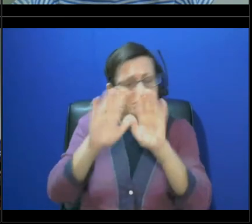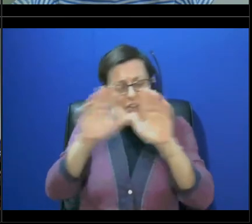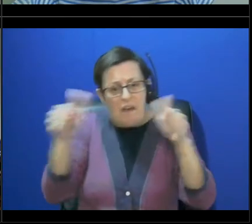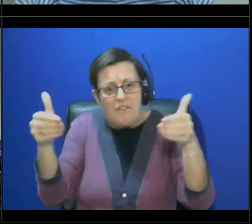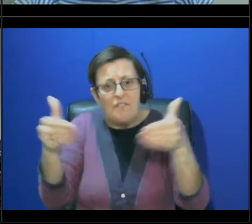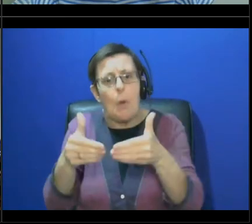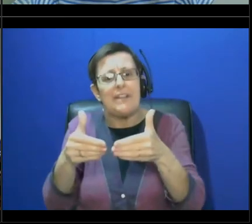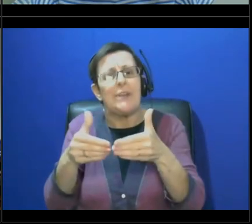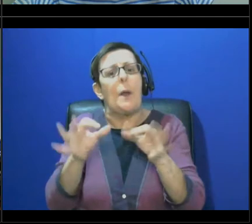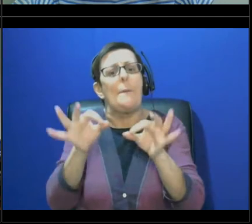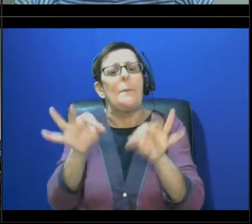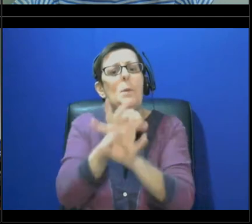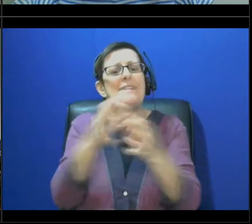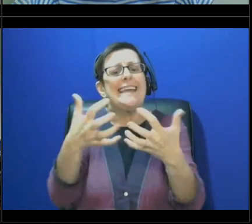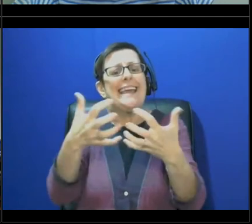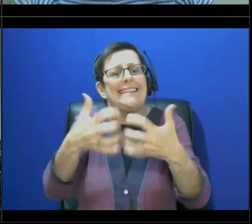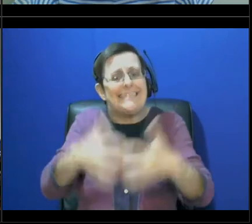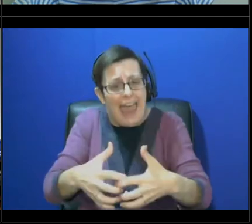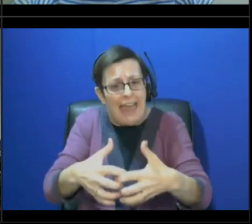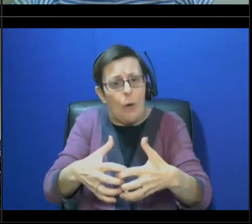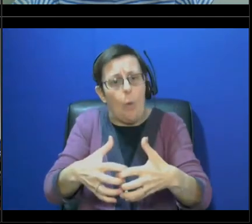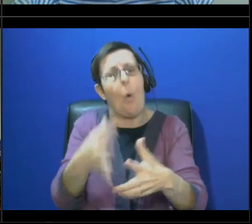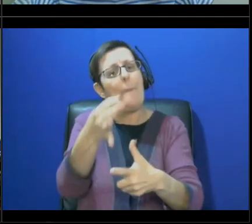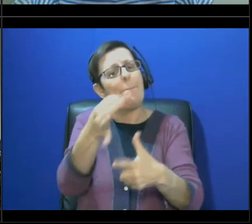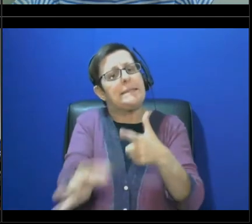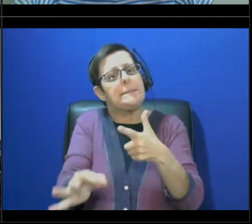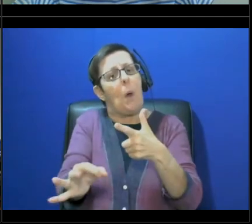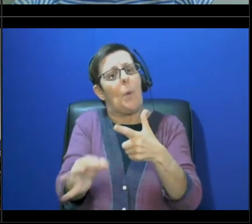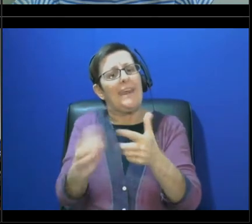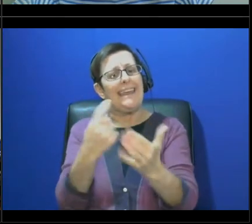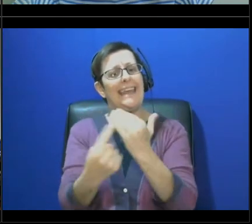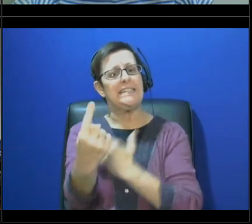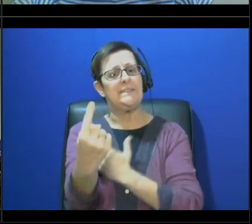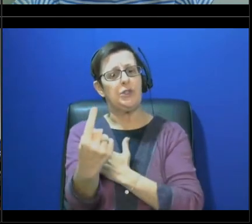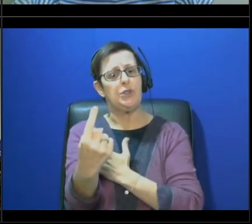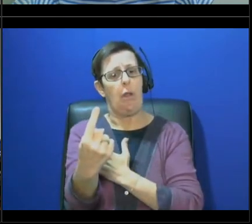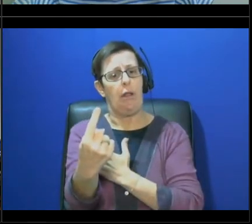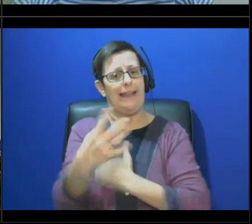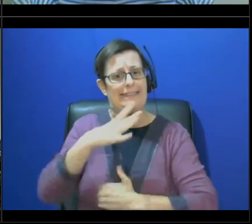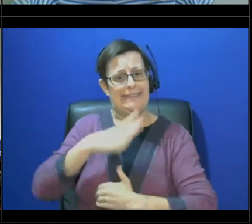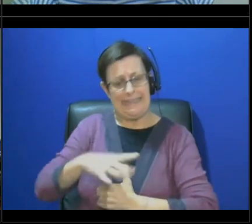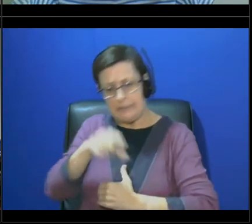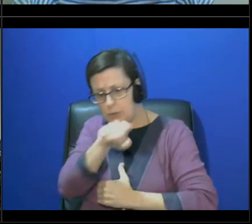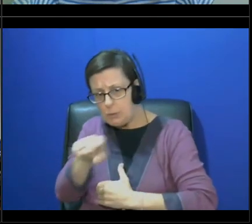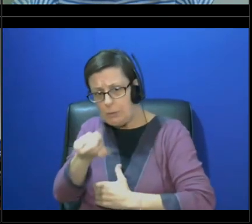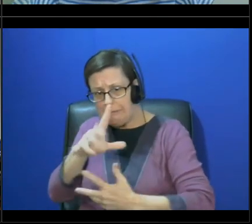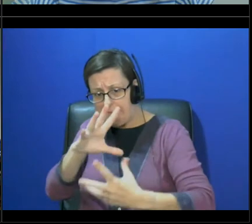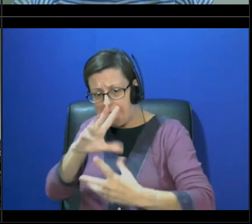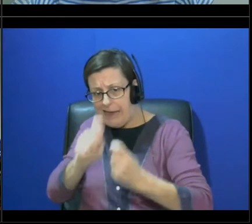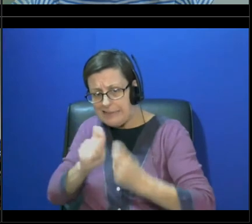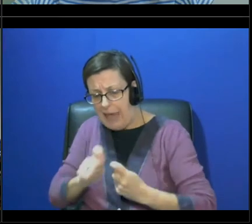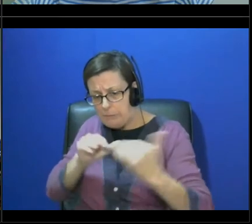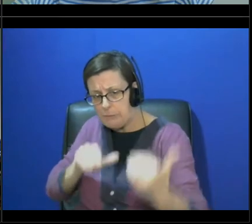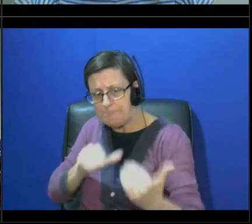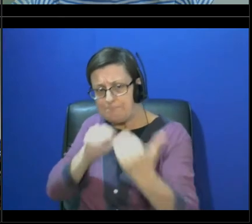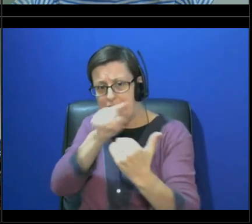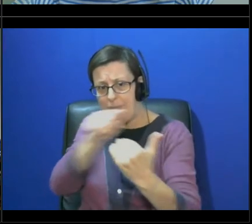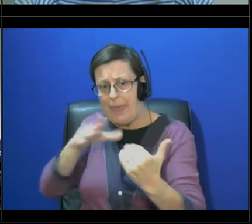bespoke instruments developed for an individual to meet the needs and their physical needs and the musical interests that they have as